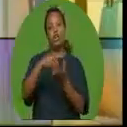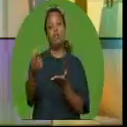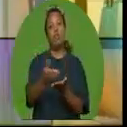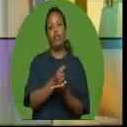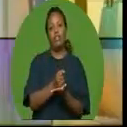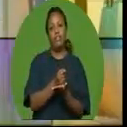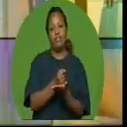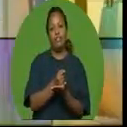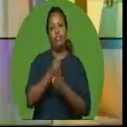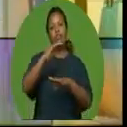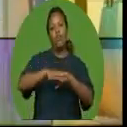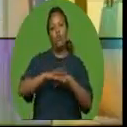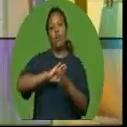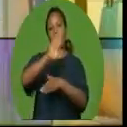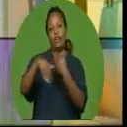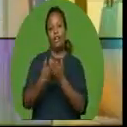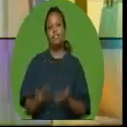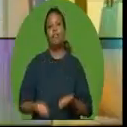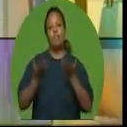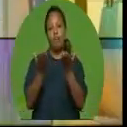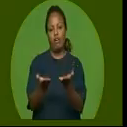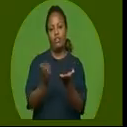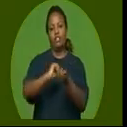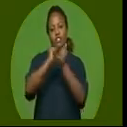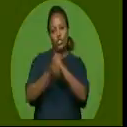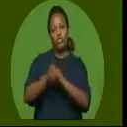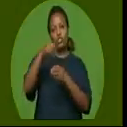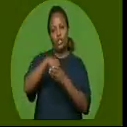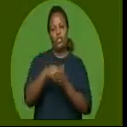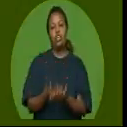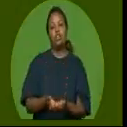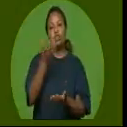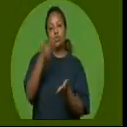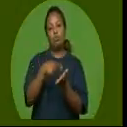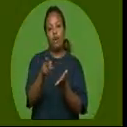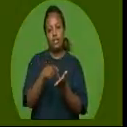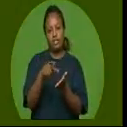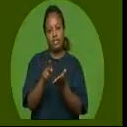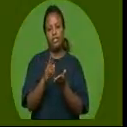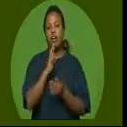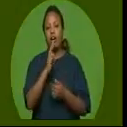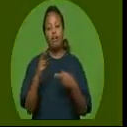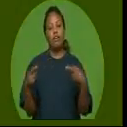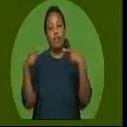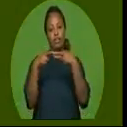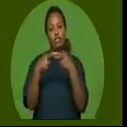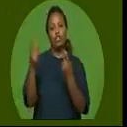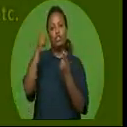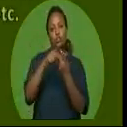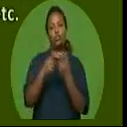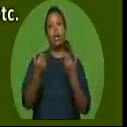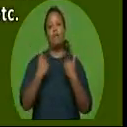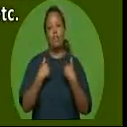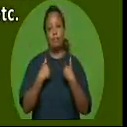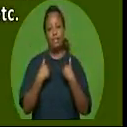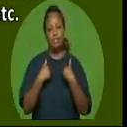in productivity on aggregate supply. Changes in resource prices are related to